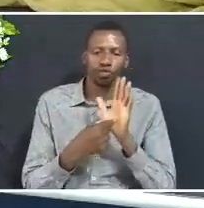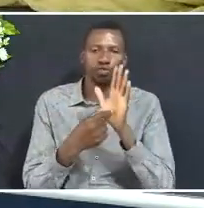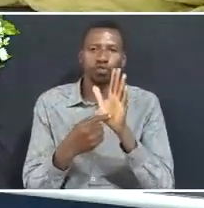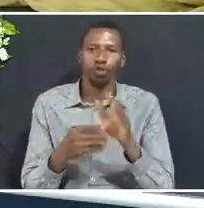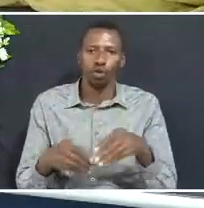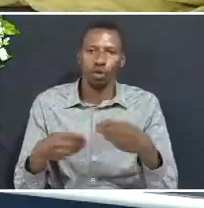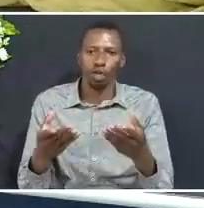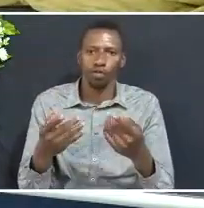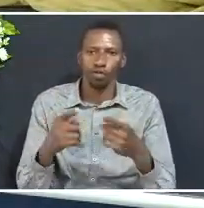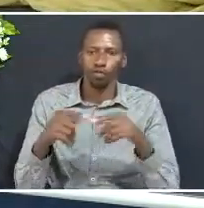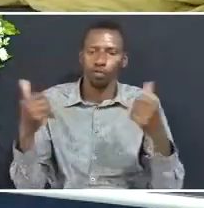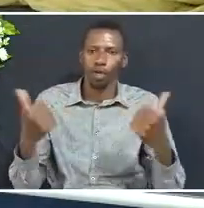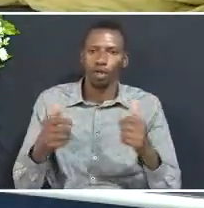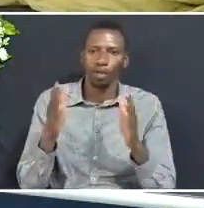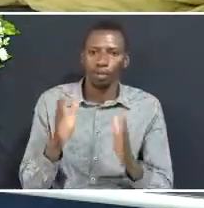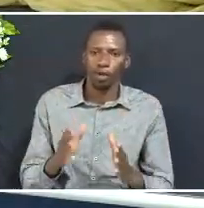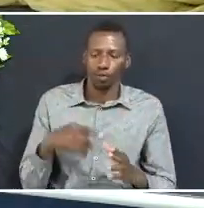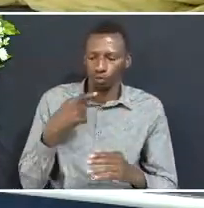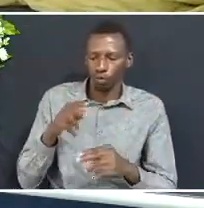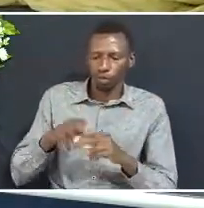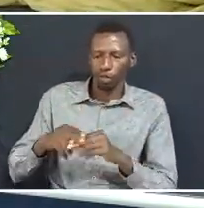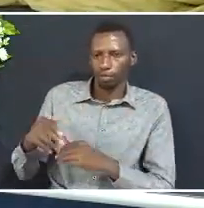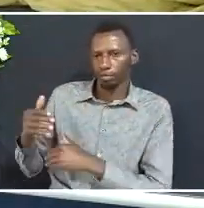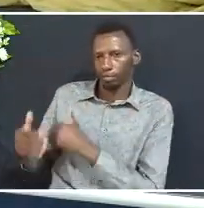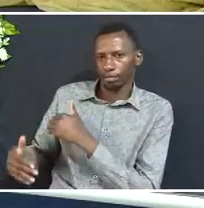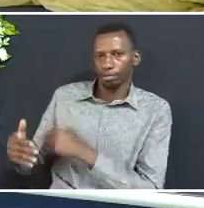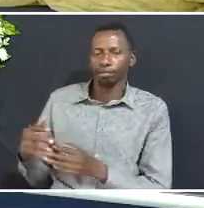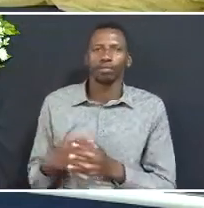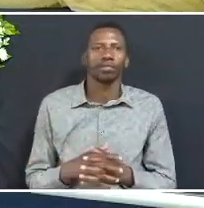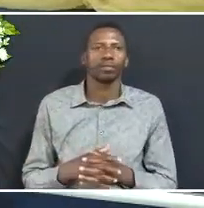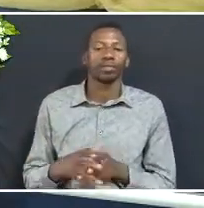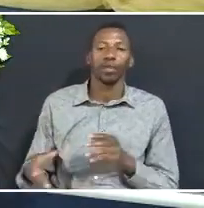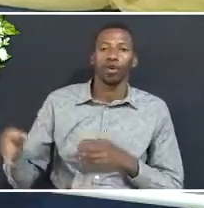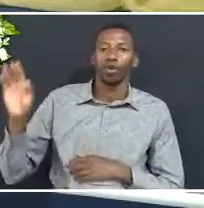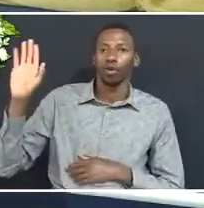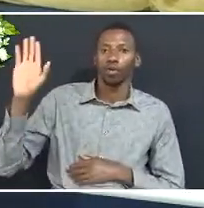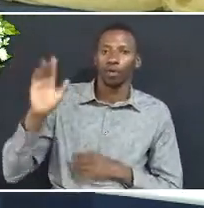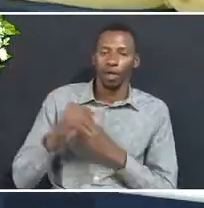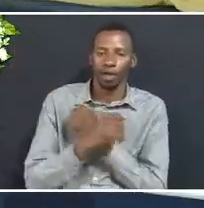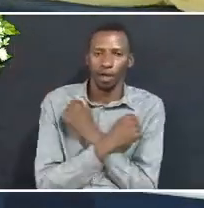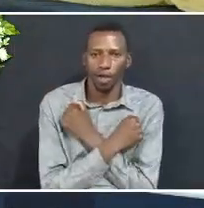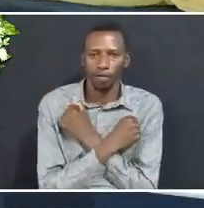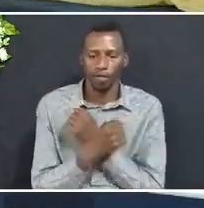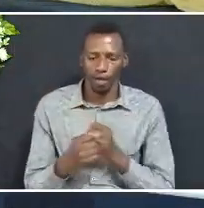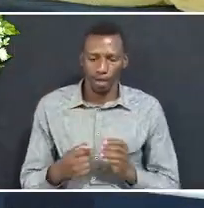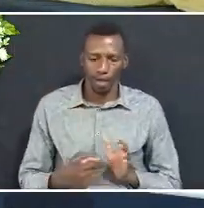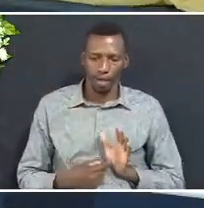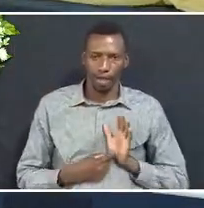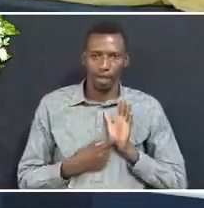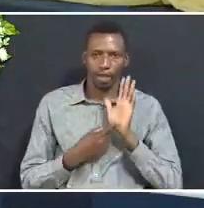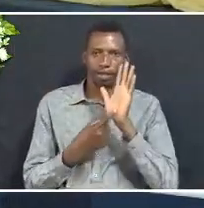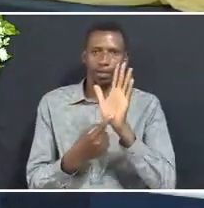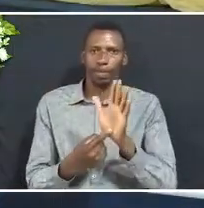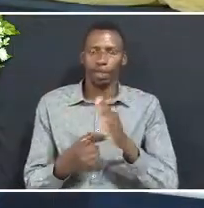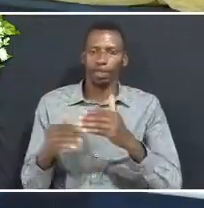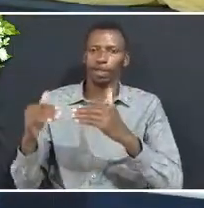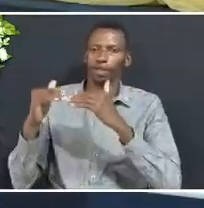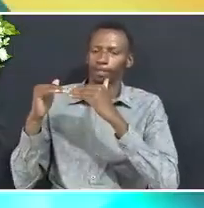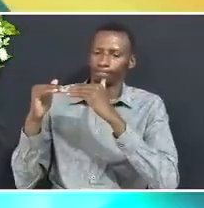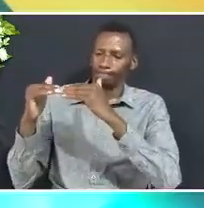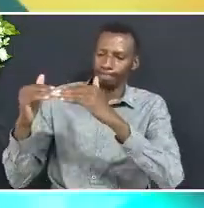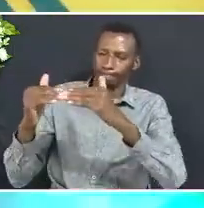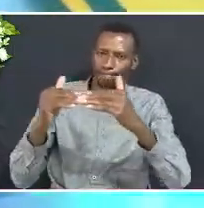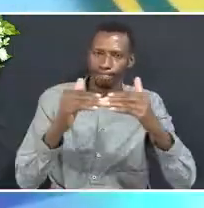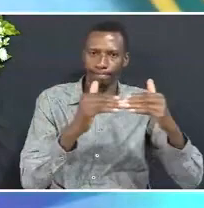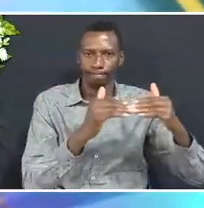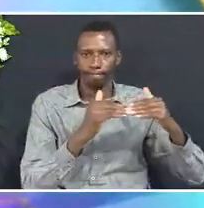else seated beside you. So God's love is expressed equally to all of us. And the